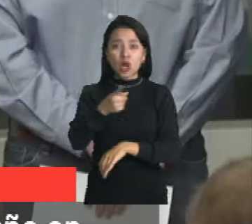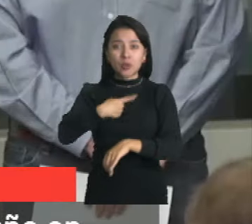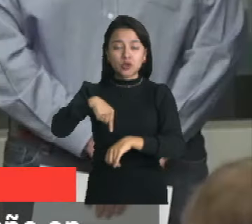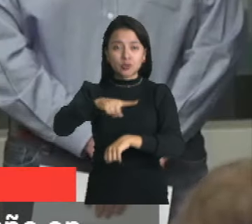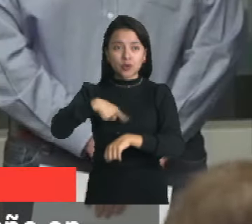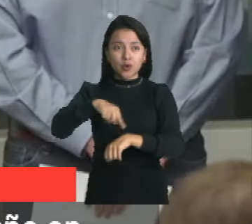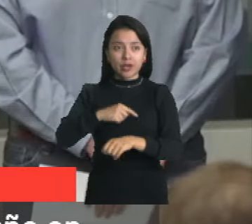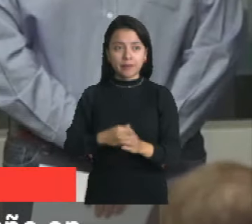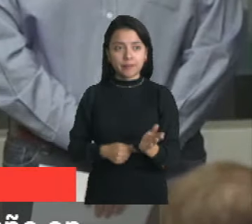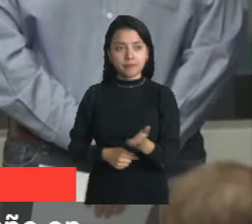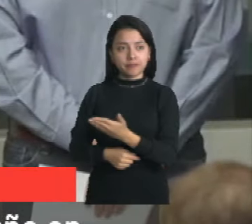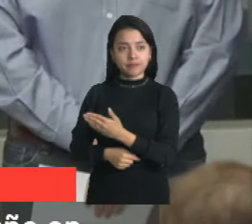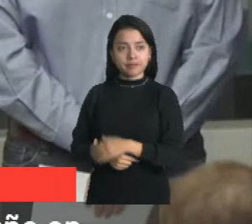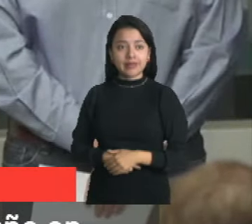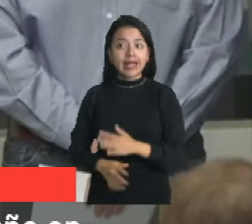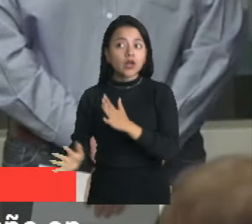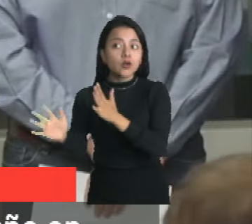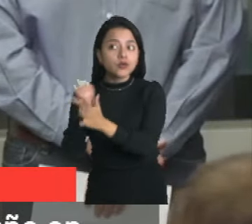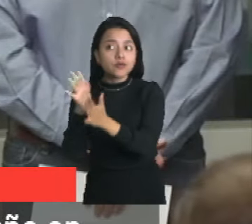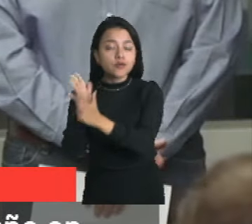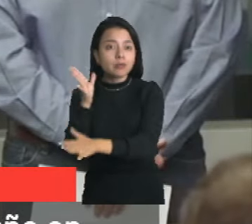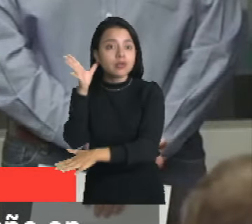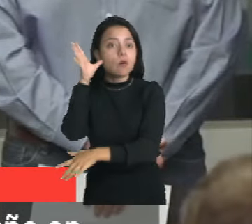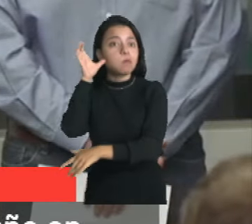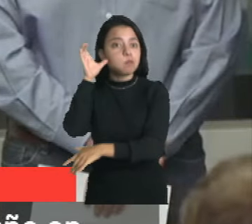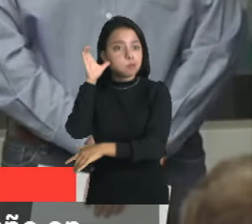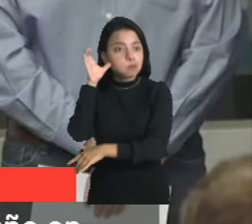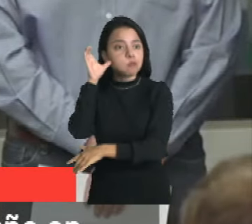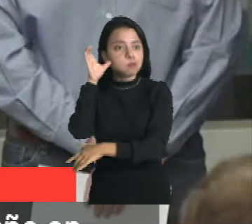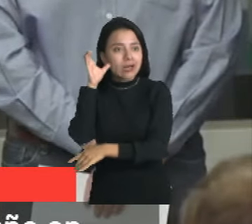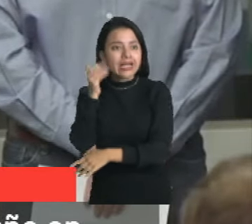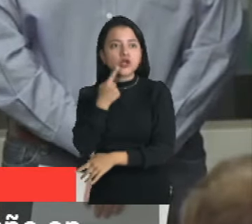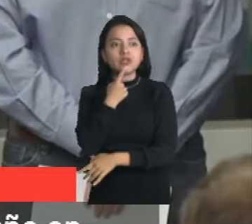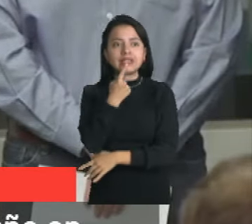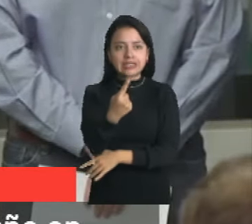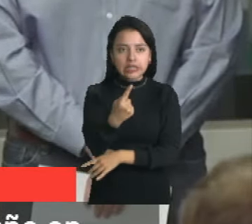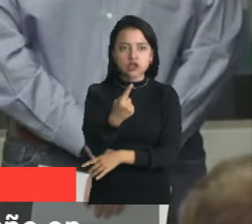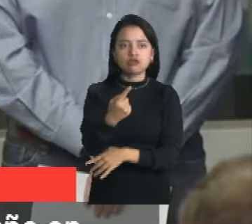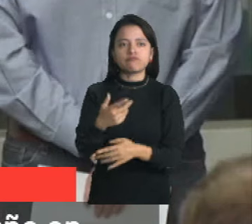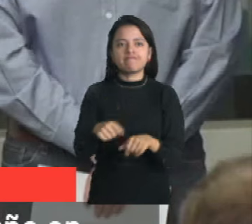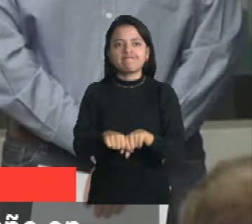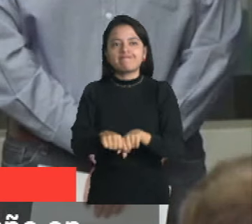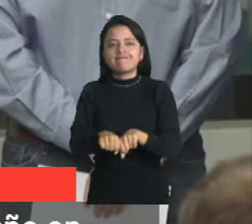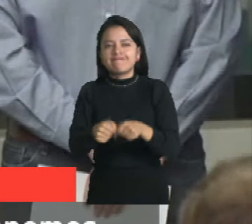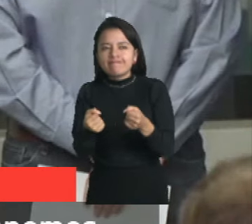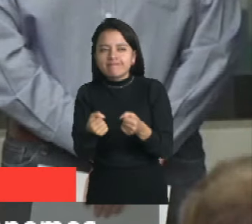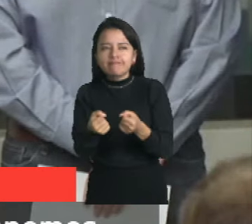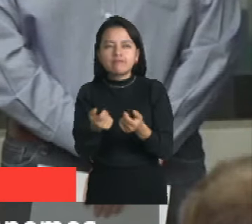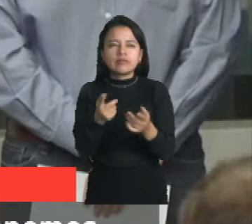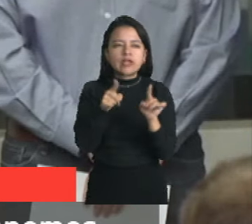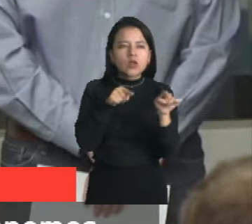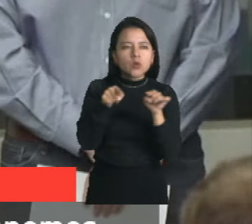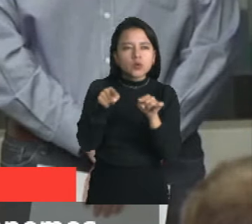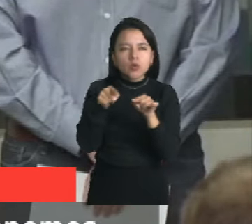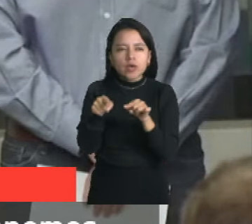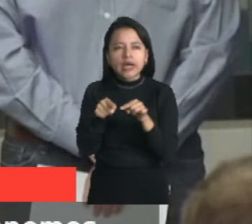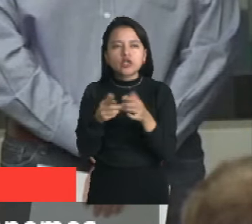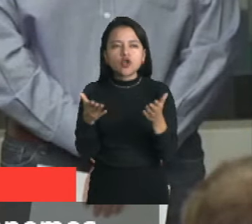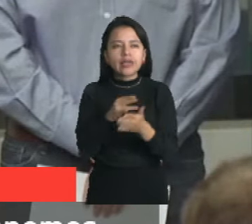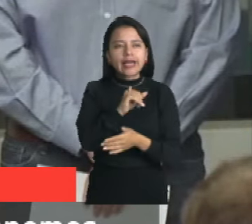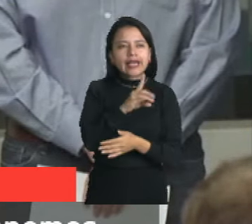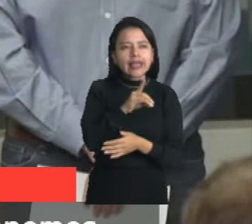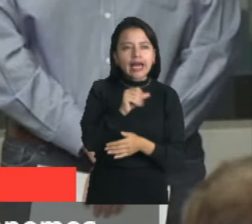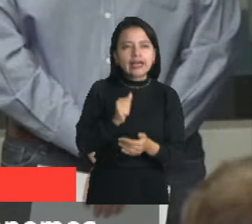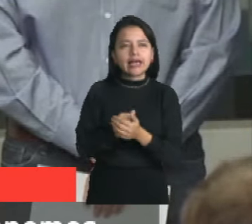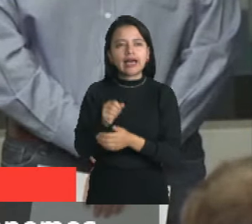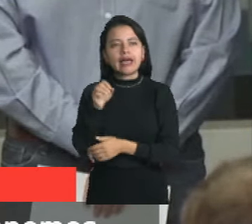reports we've received is that the damage in those counties that were really in the eye of the storm has exceeded